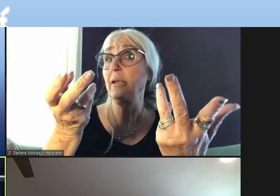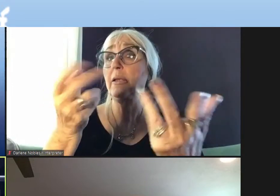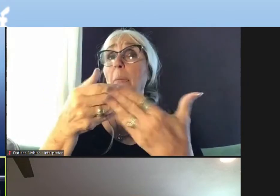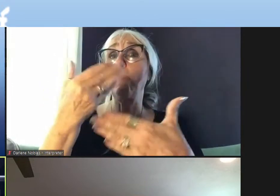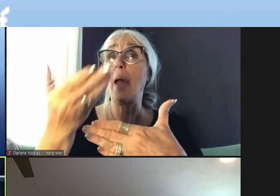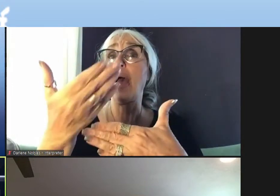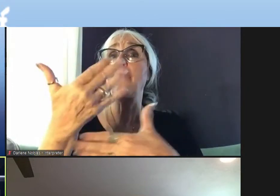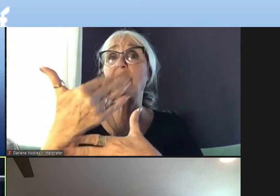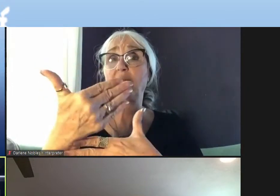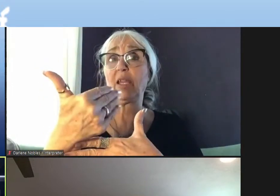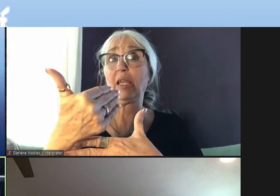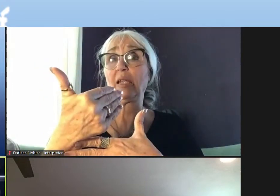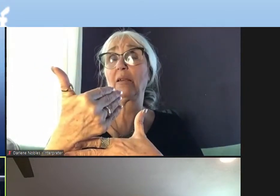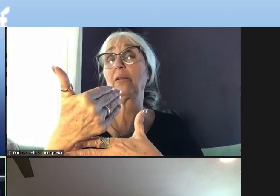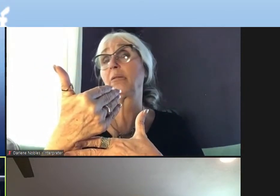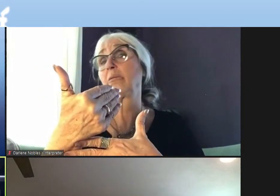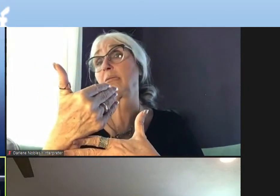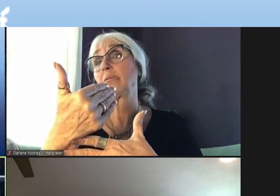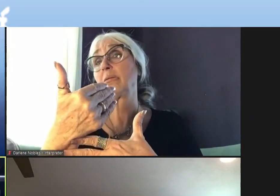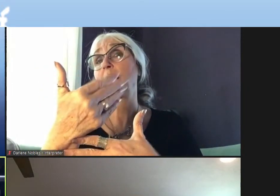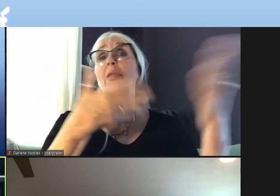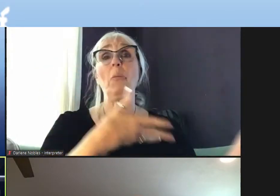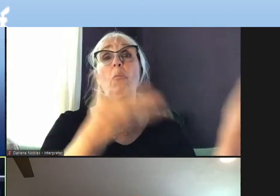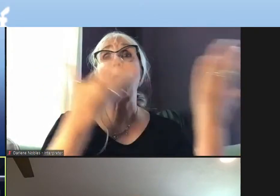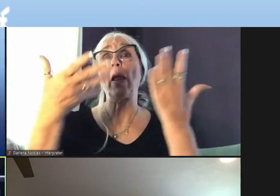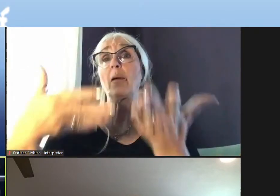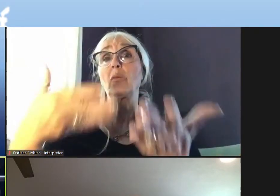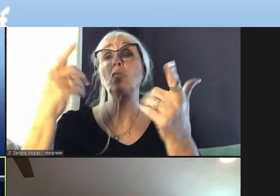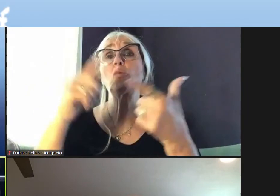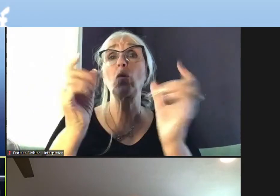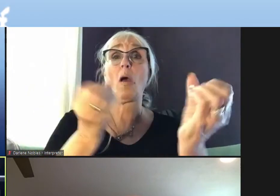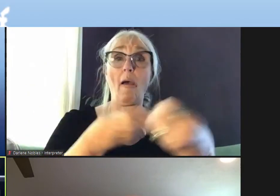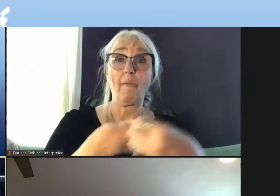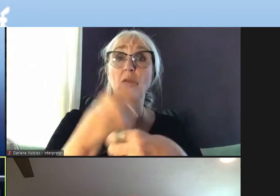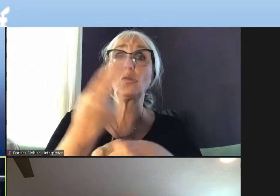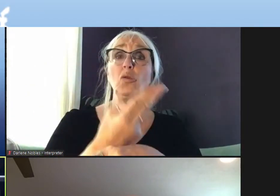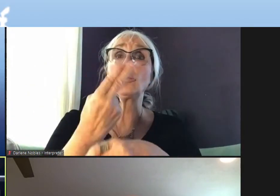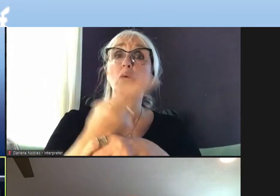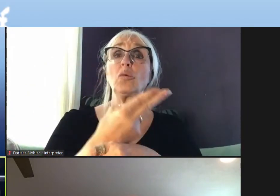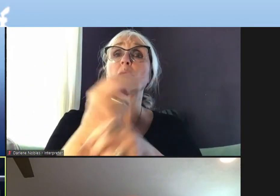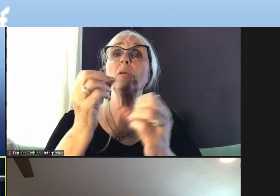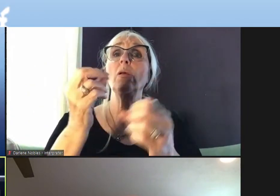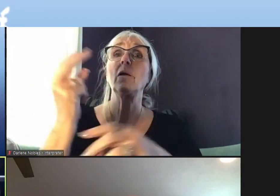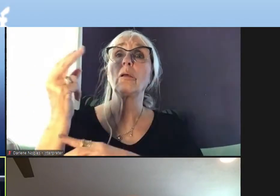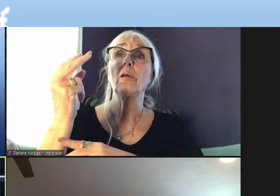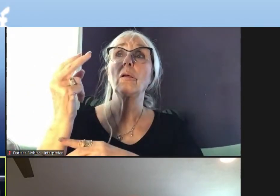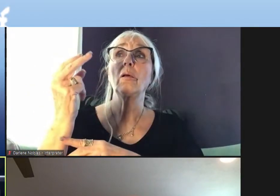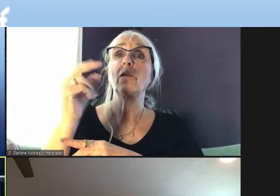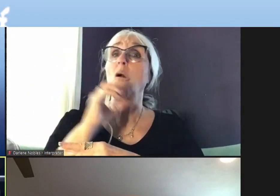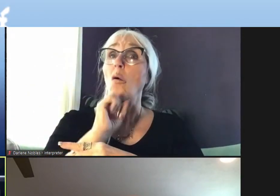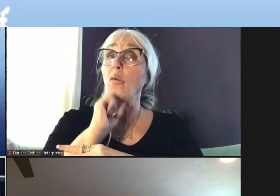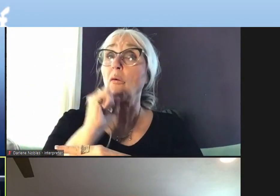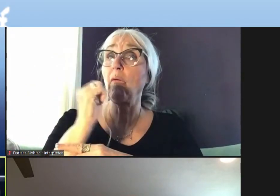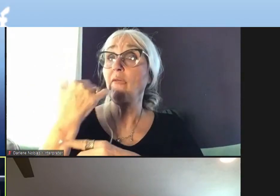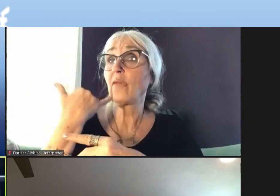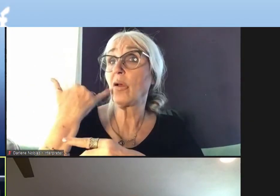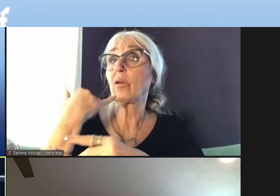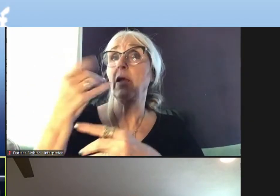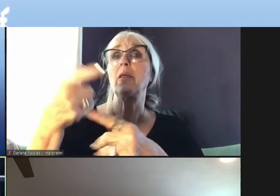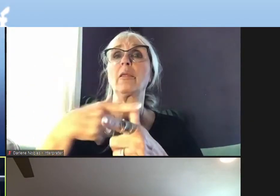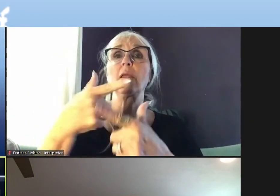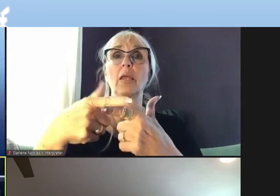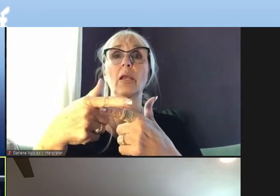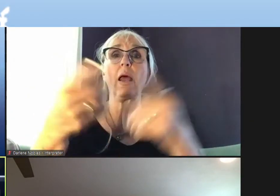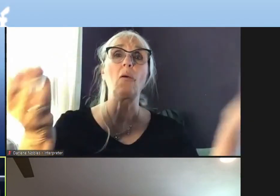15, roll those out to the offices that are using the used phones, and then I would be able to recoup that for an on-hand